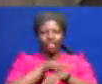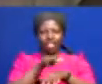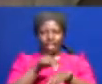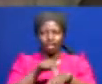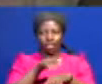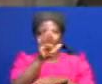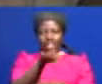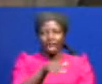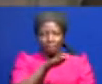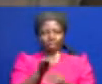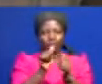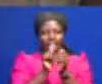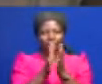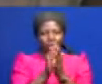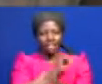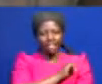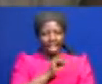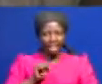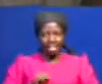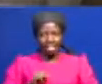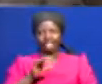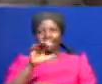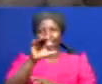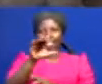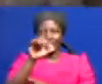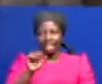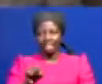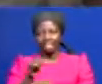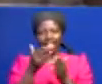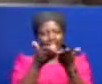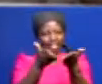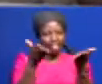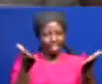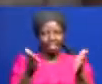and the Senate, Cabinet Secretaries present,